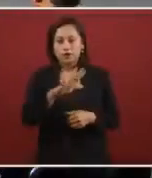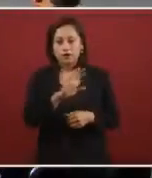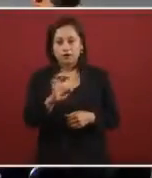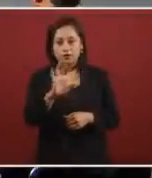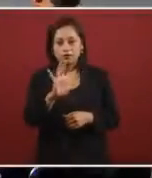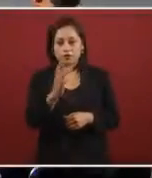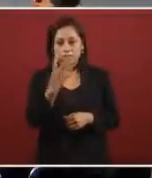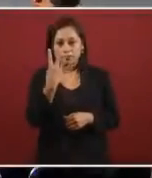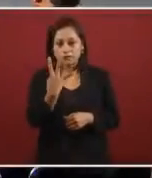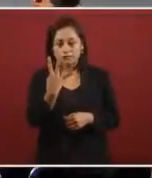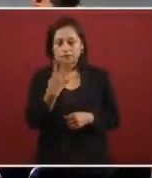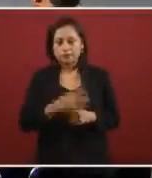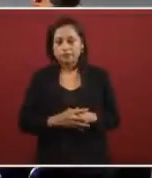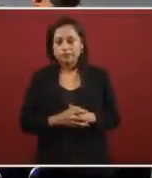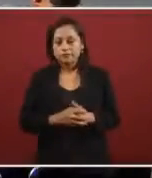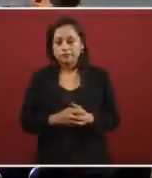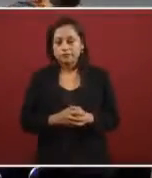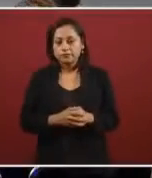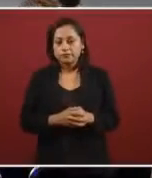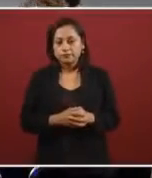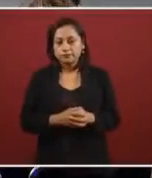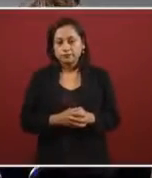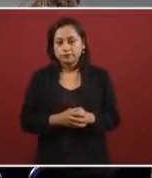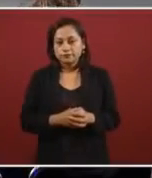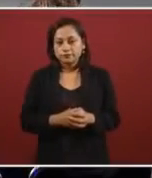Five hundred and fifty-four million.